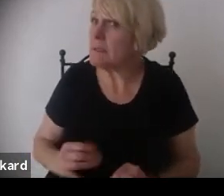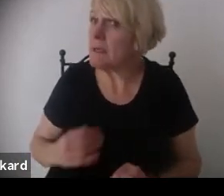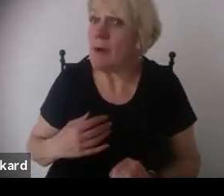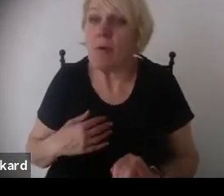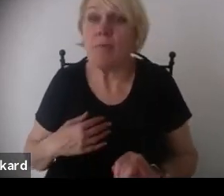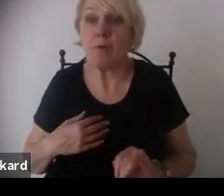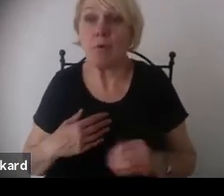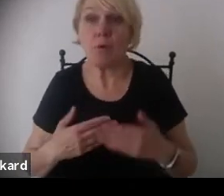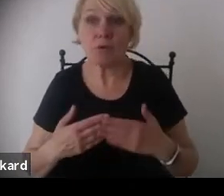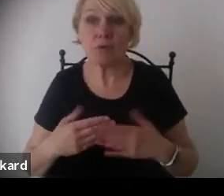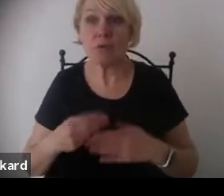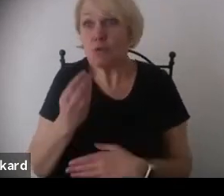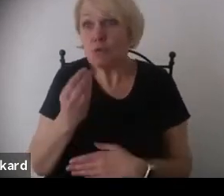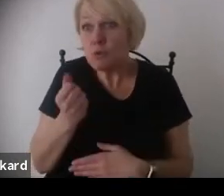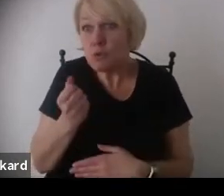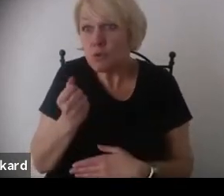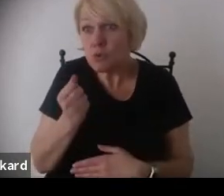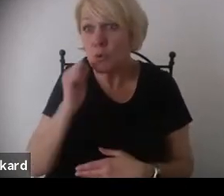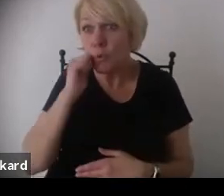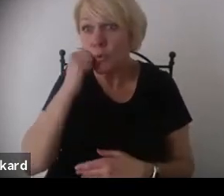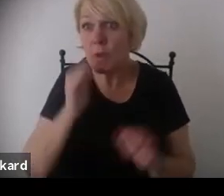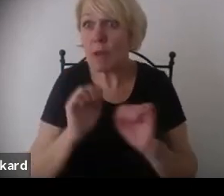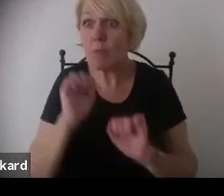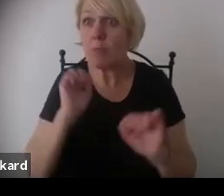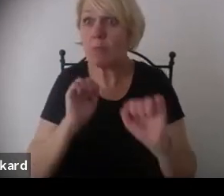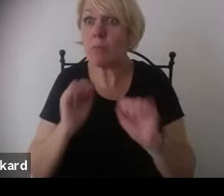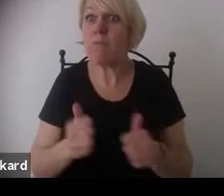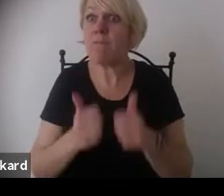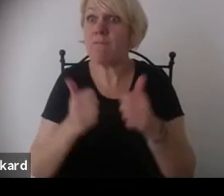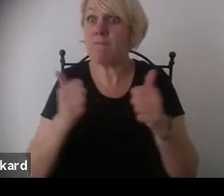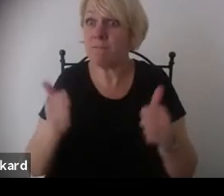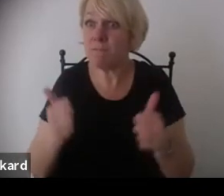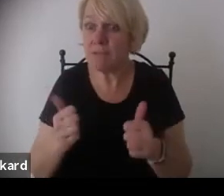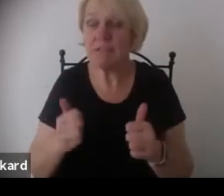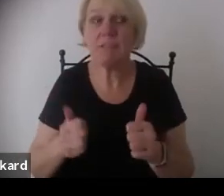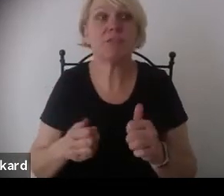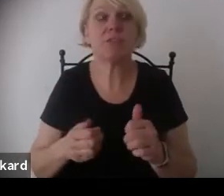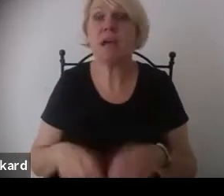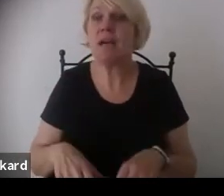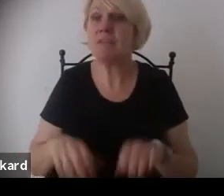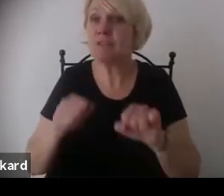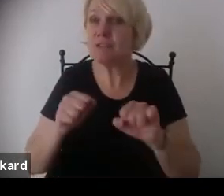of the month, and starting to go outside, for example, which many of